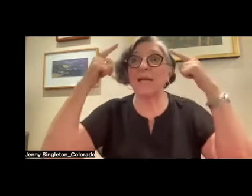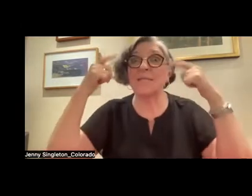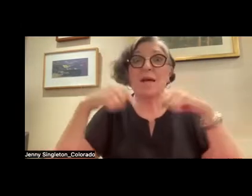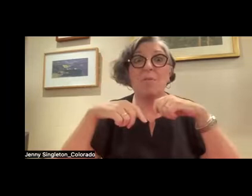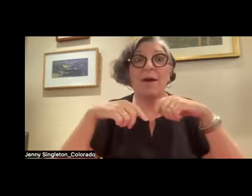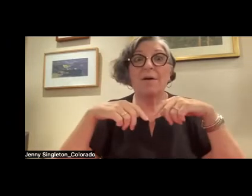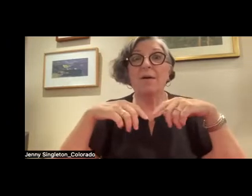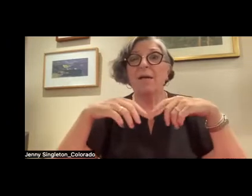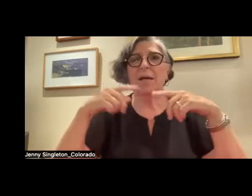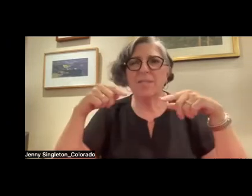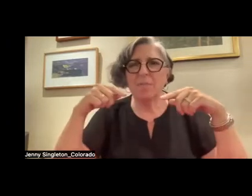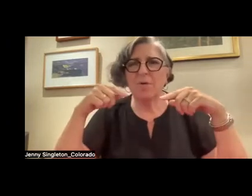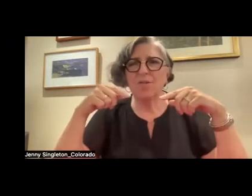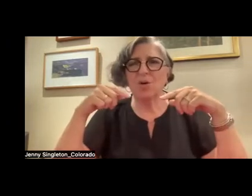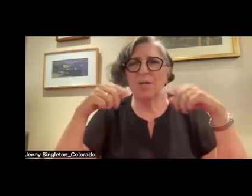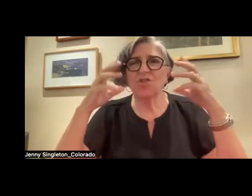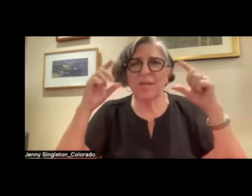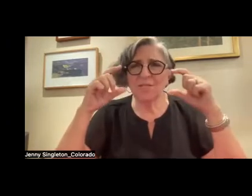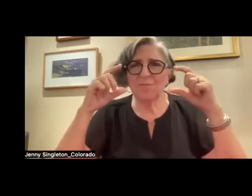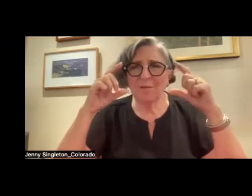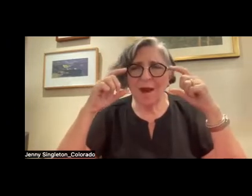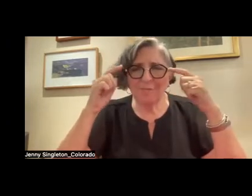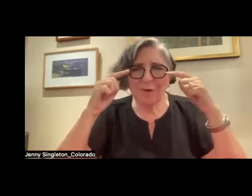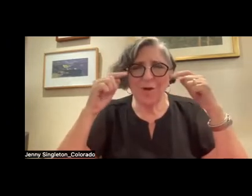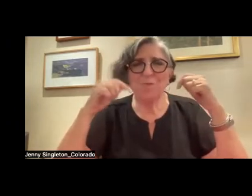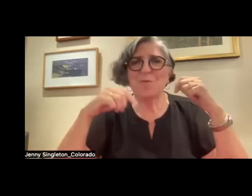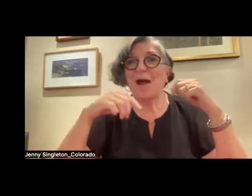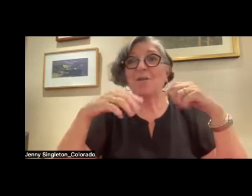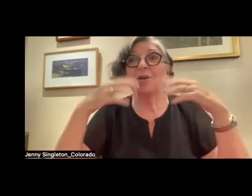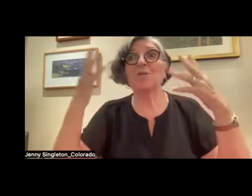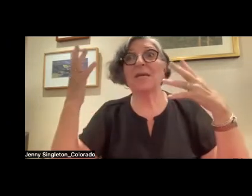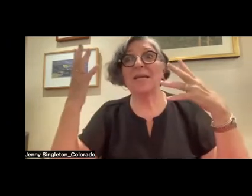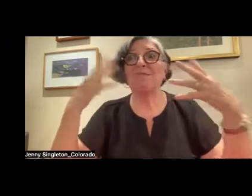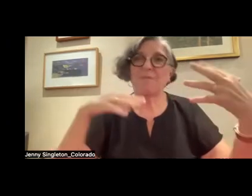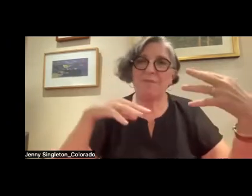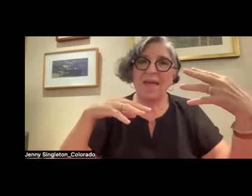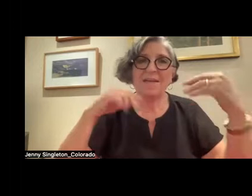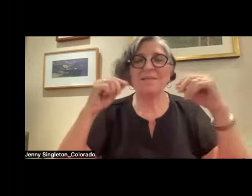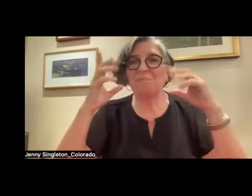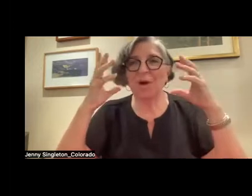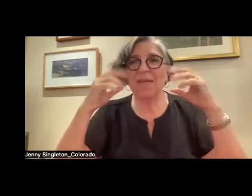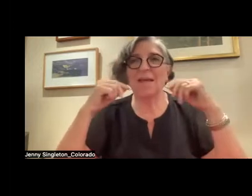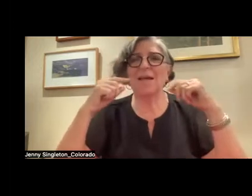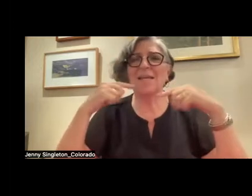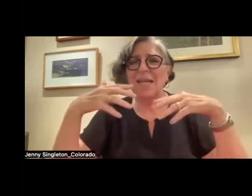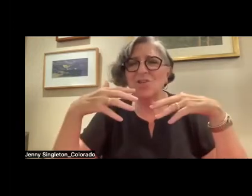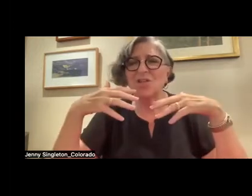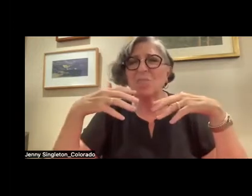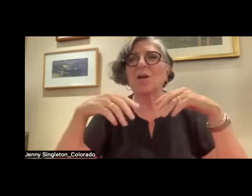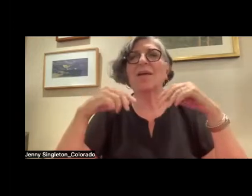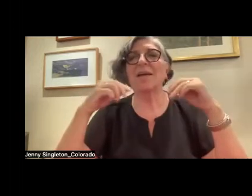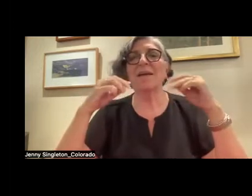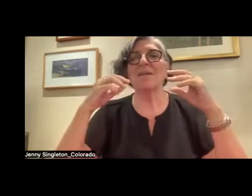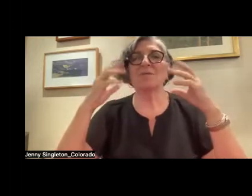a raised eyebrow. A WH question has a furrowed brow. You can do an if/then marking, a